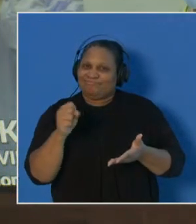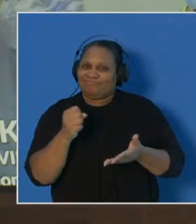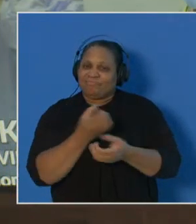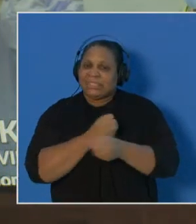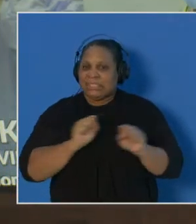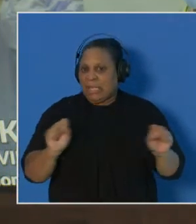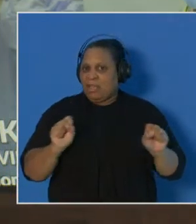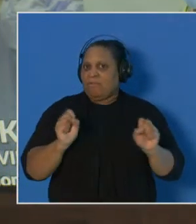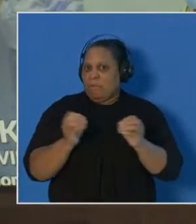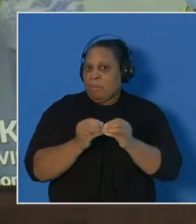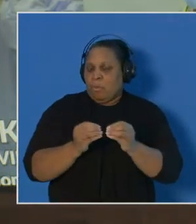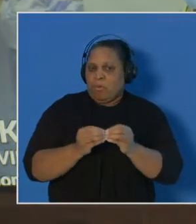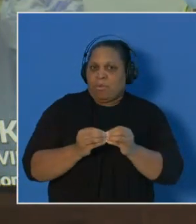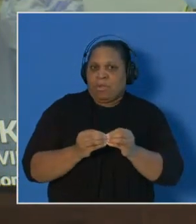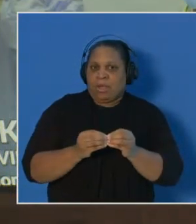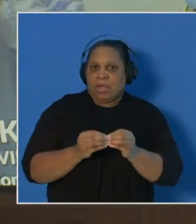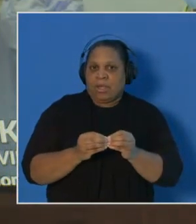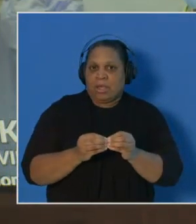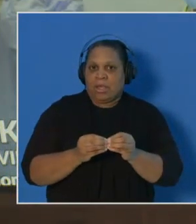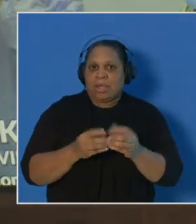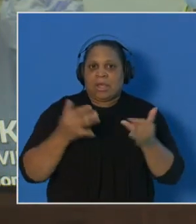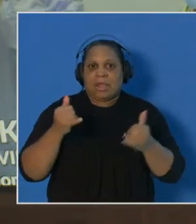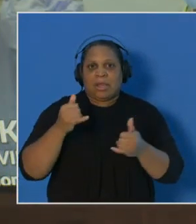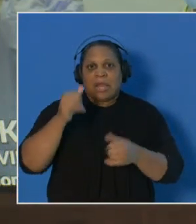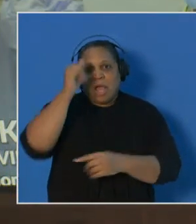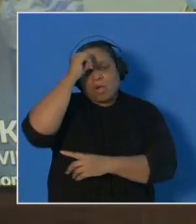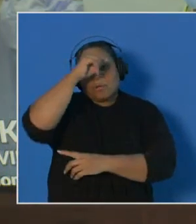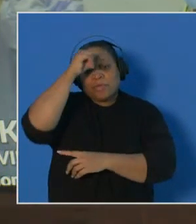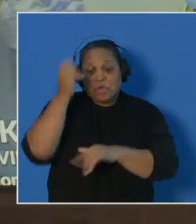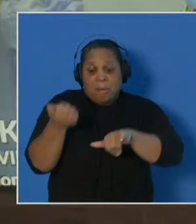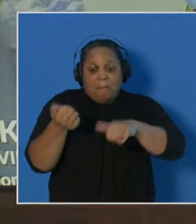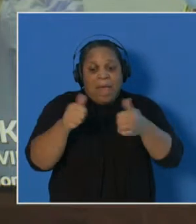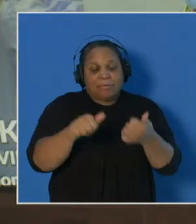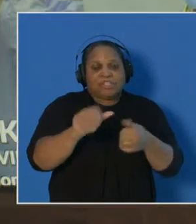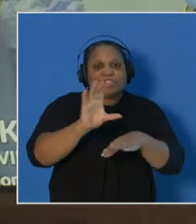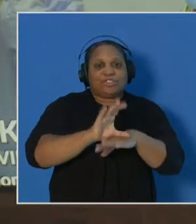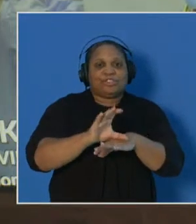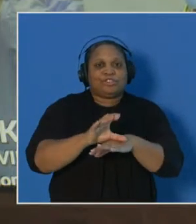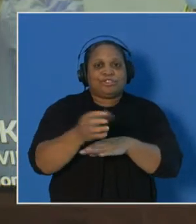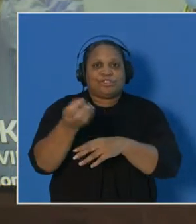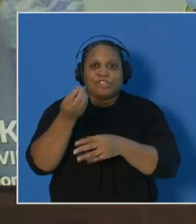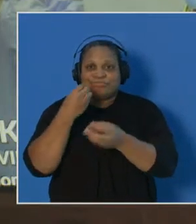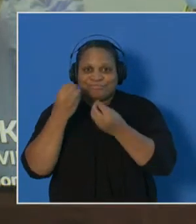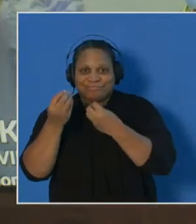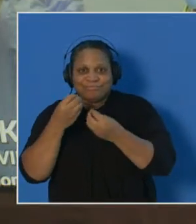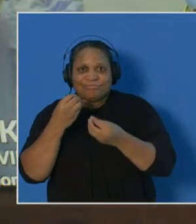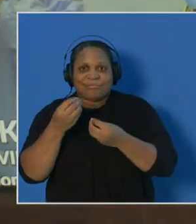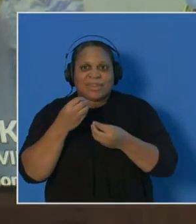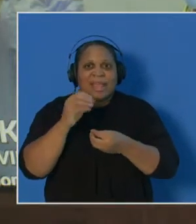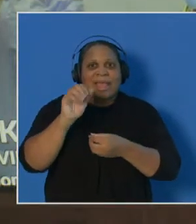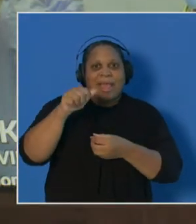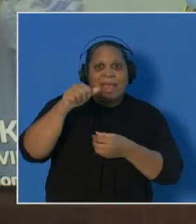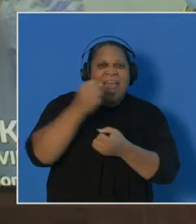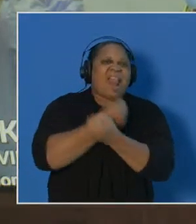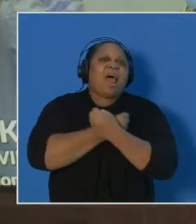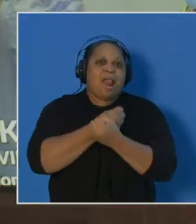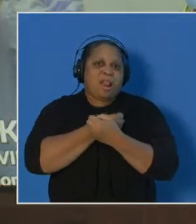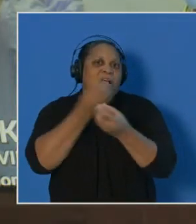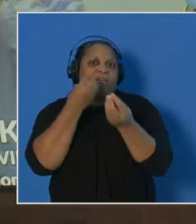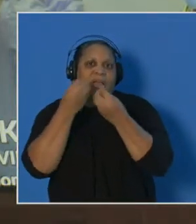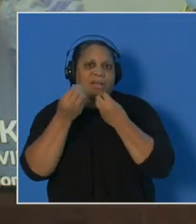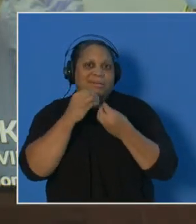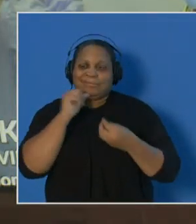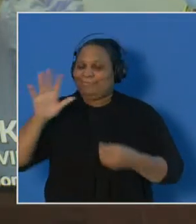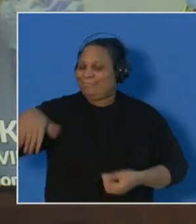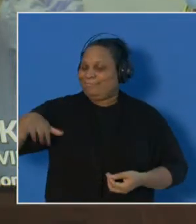option. At present, communion, baptisms, church luncheons, and agape feasts are not yet approved by the Ministry